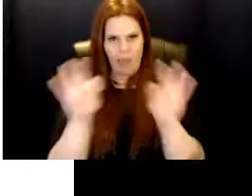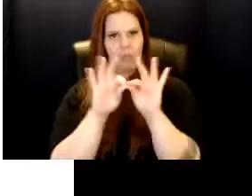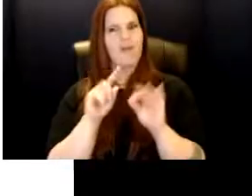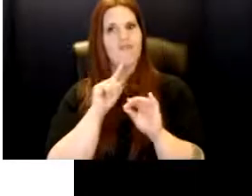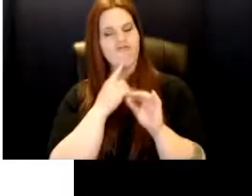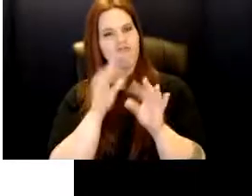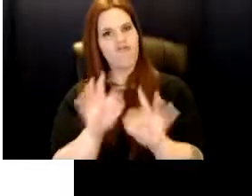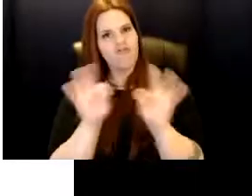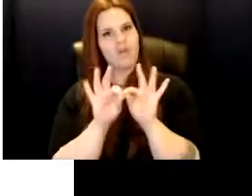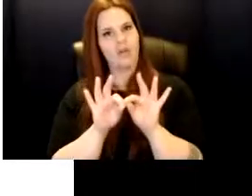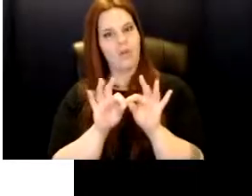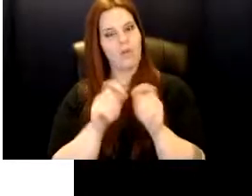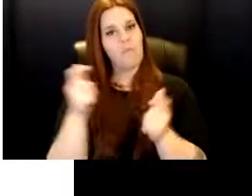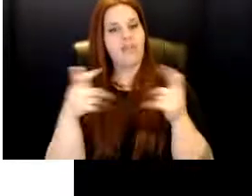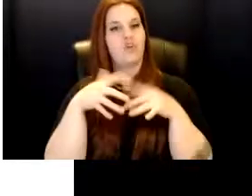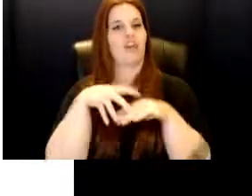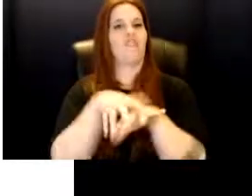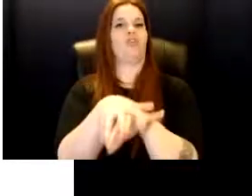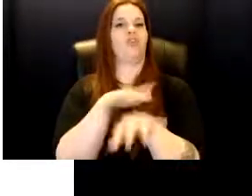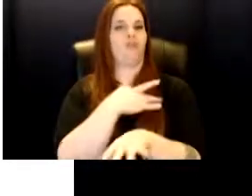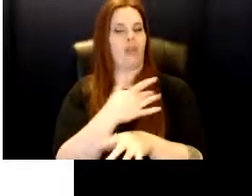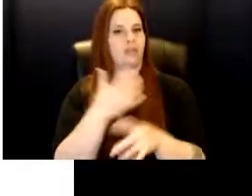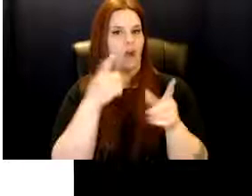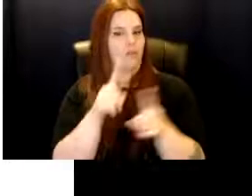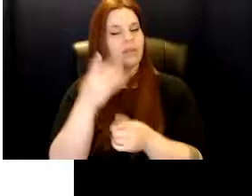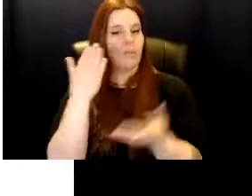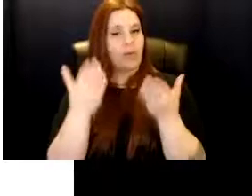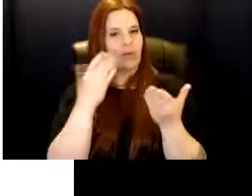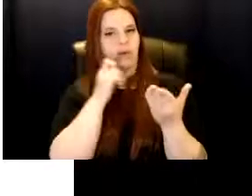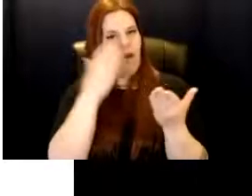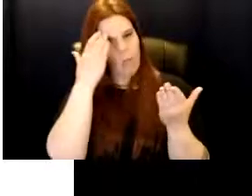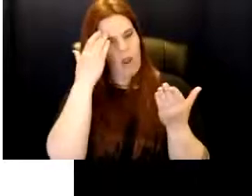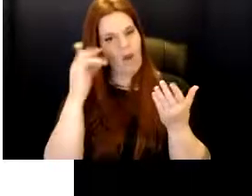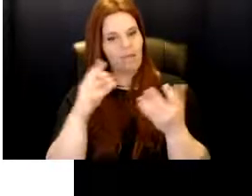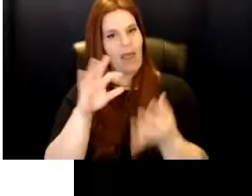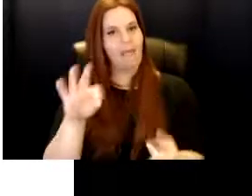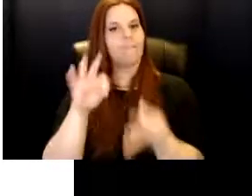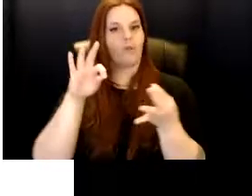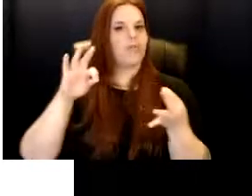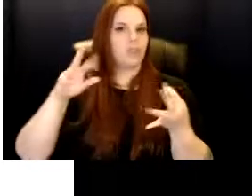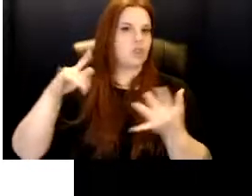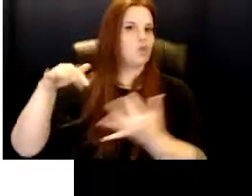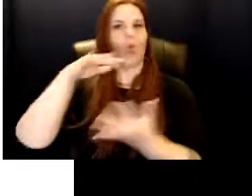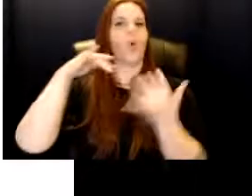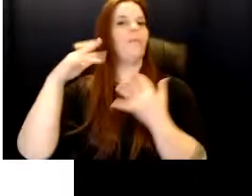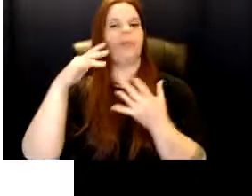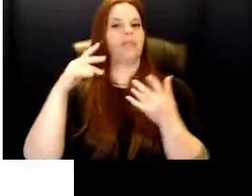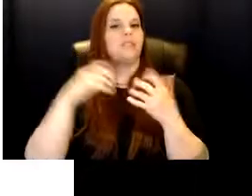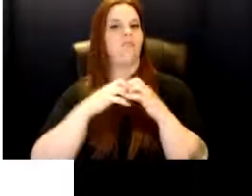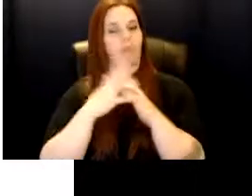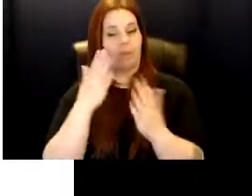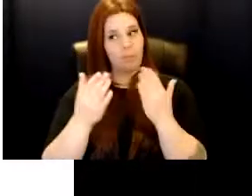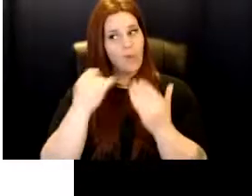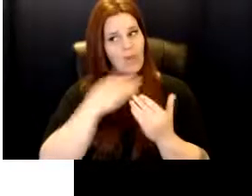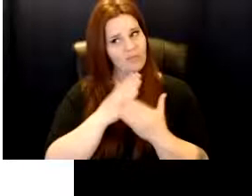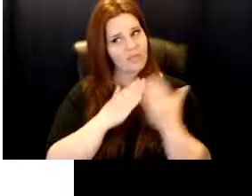critical major converging trends are happening you may not be aware of. A perfect storm is forming. I mean, you may have some idea because of what